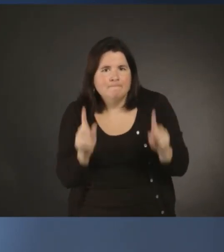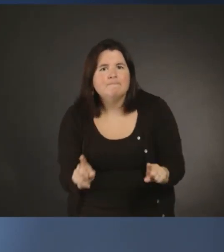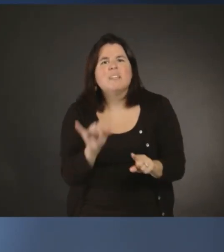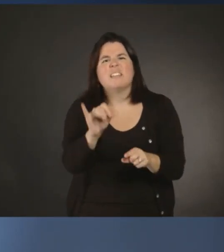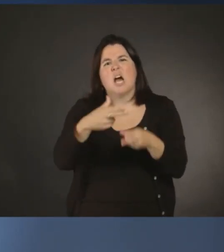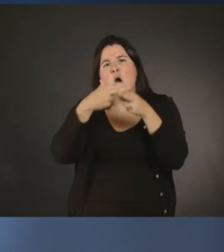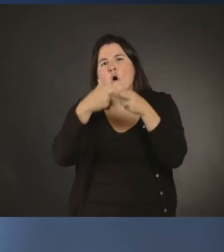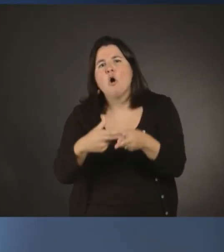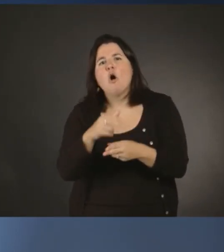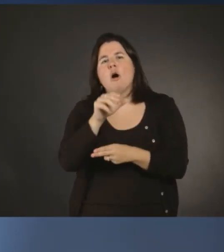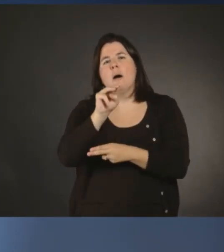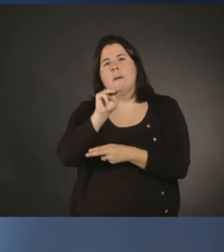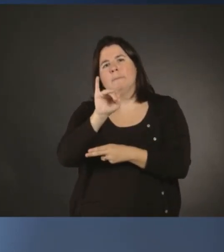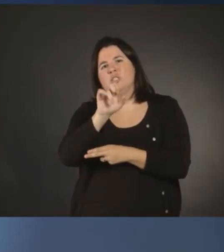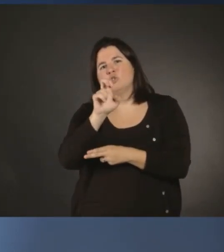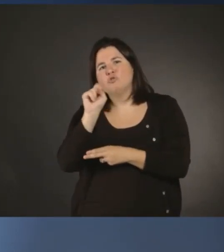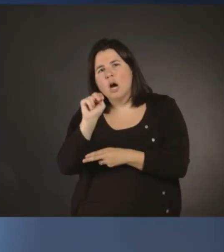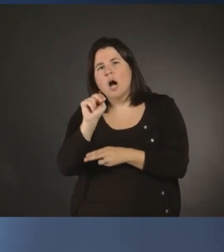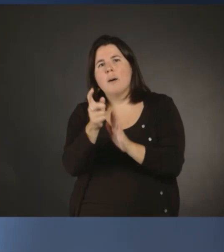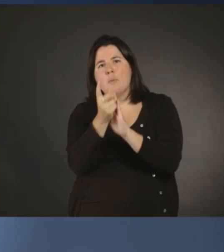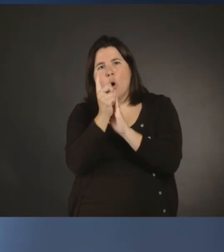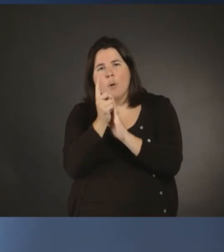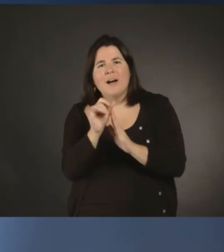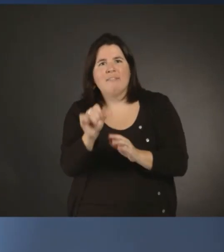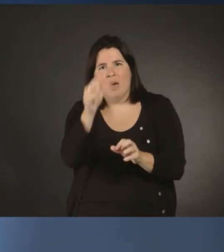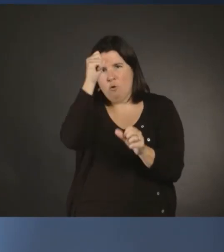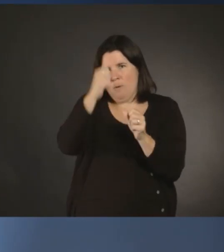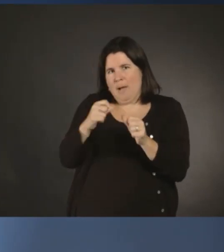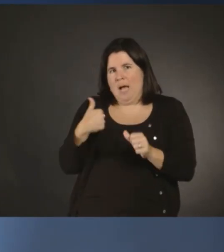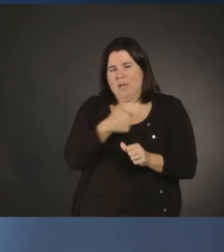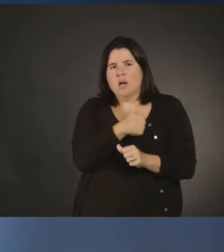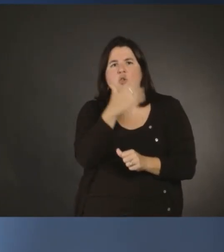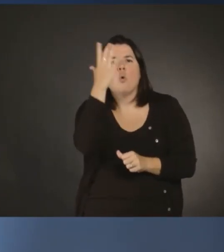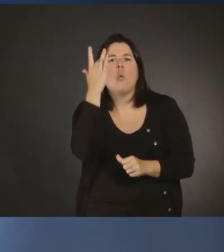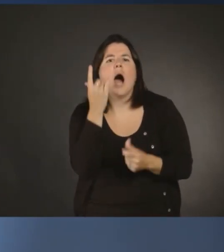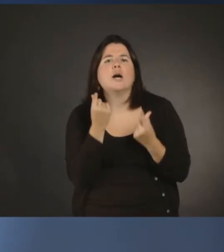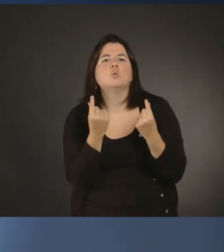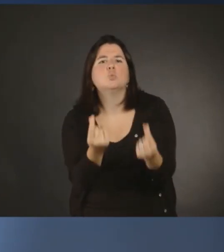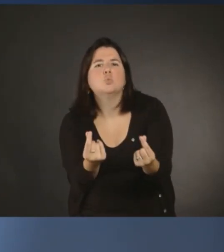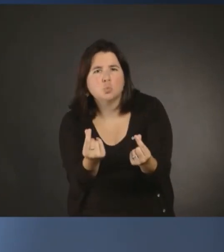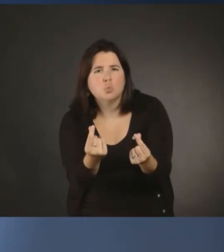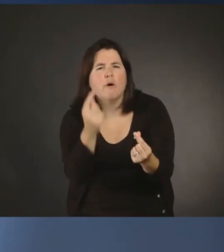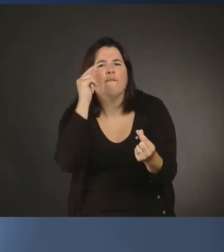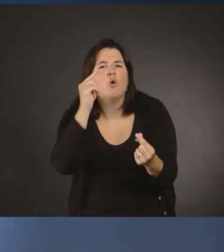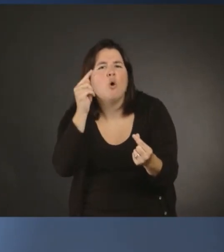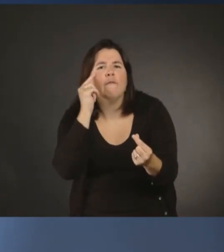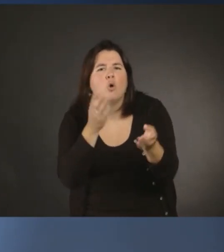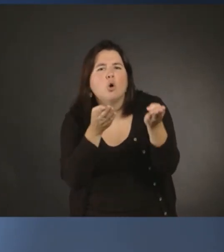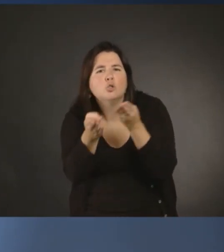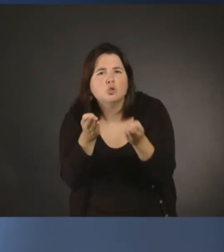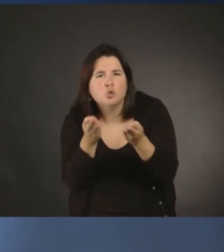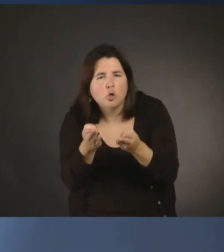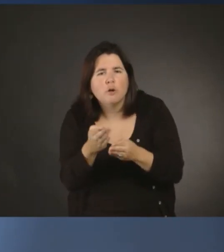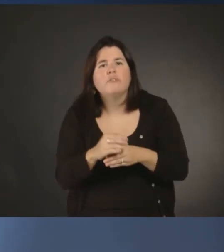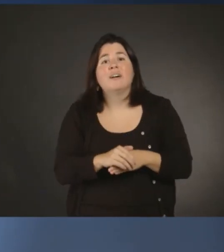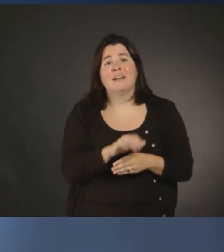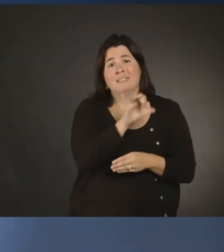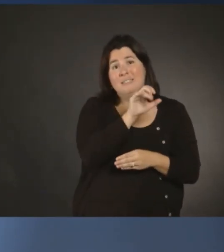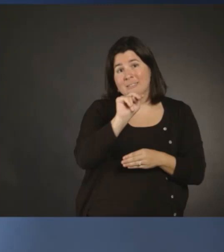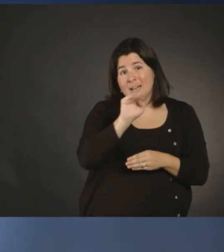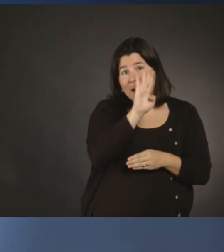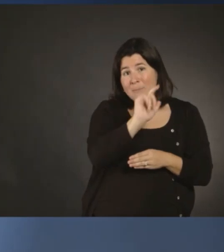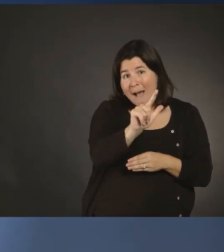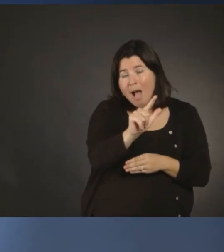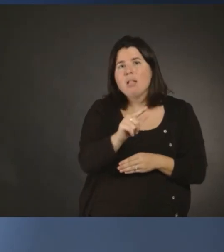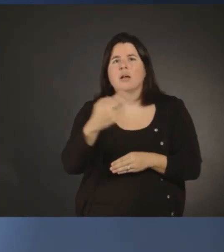special and remind us why we do what we do at the center. Cincinnati Bell and the Hearing, Speech, and Deaf